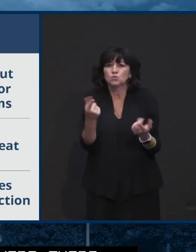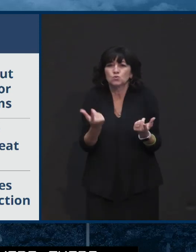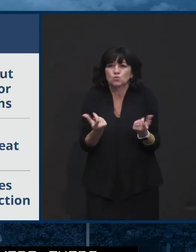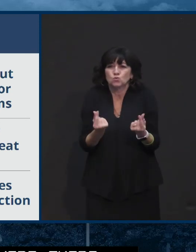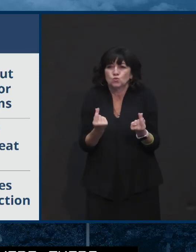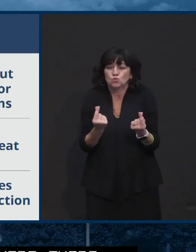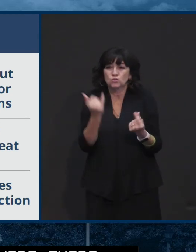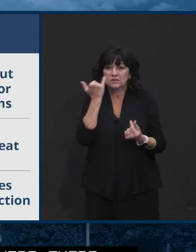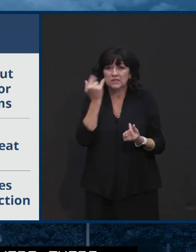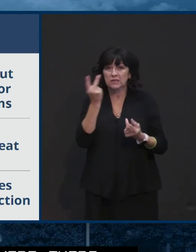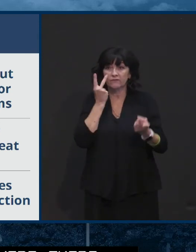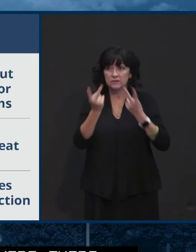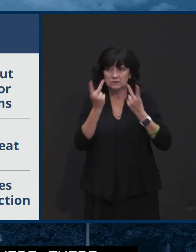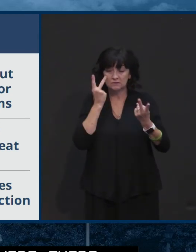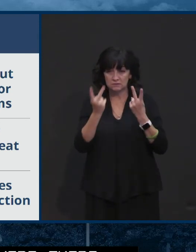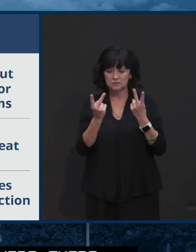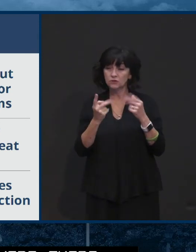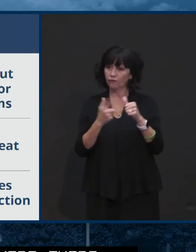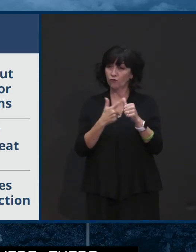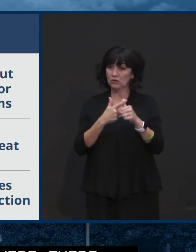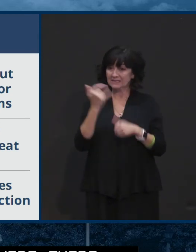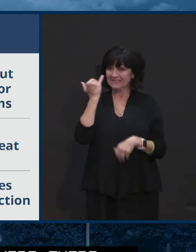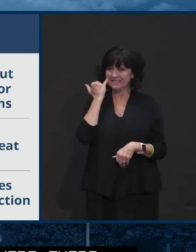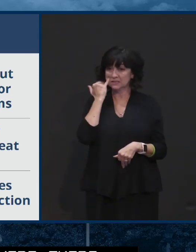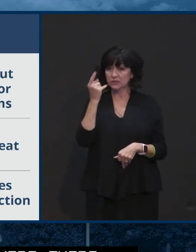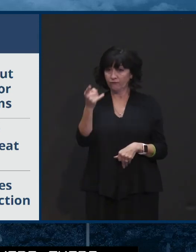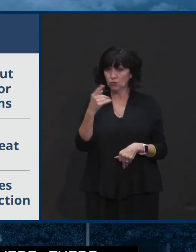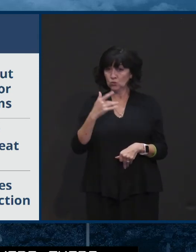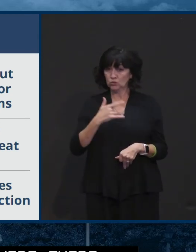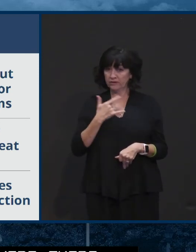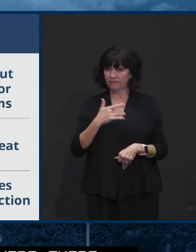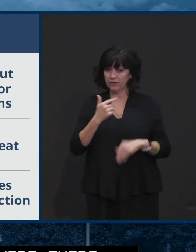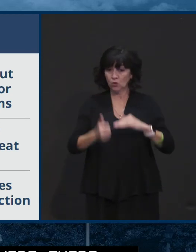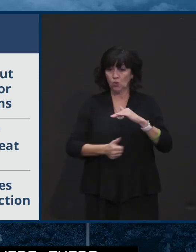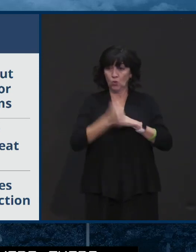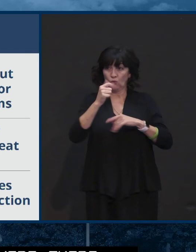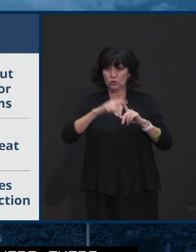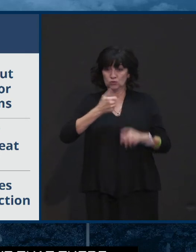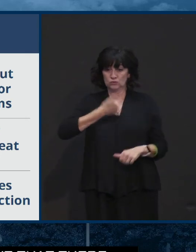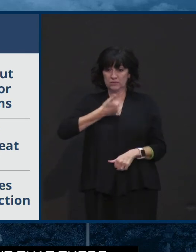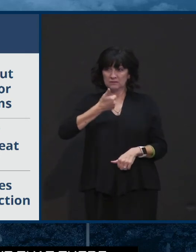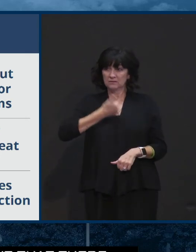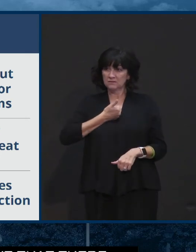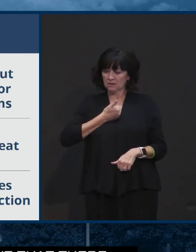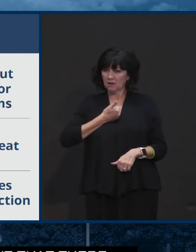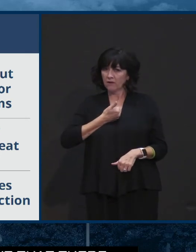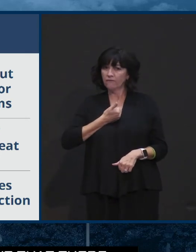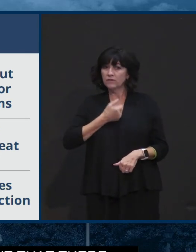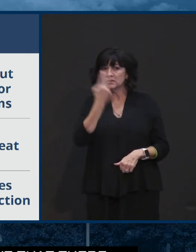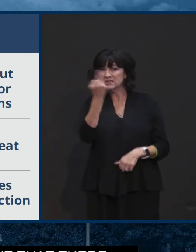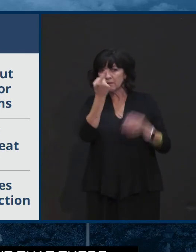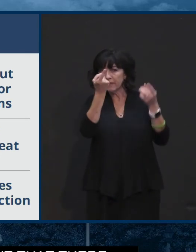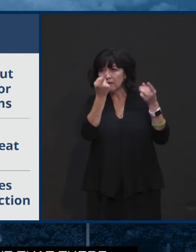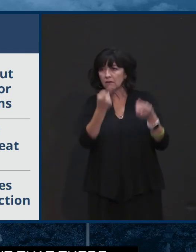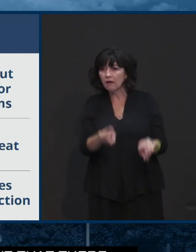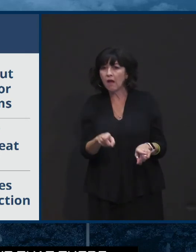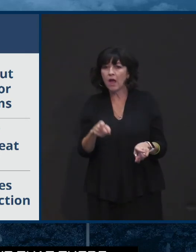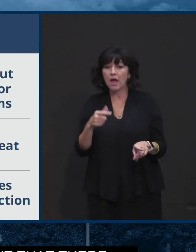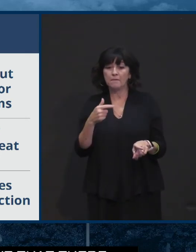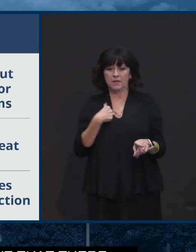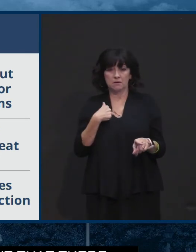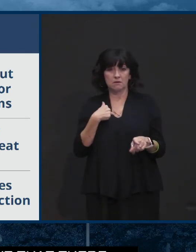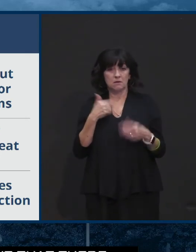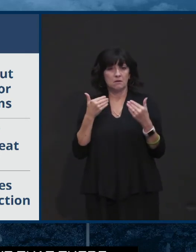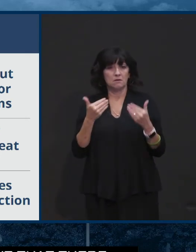First, if you believe that there is a threat to your safety, that something has occurred either as you are voting